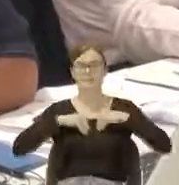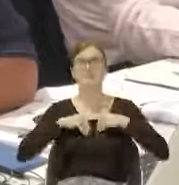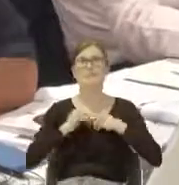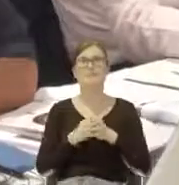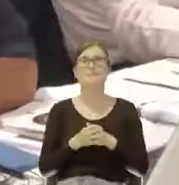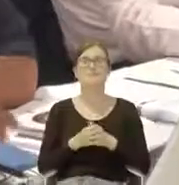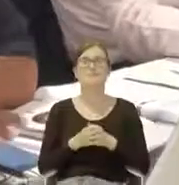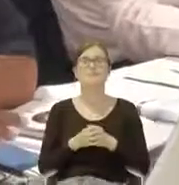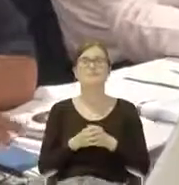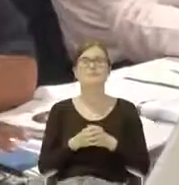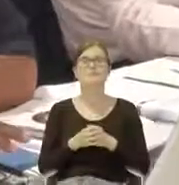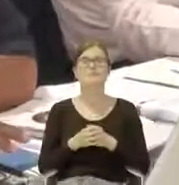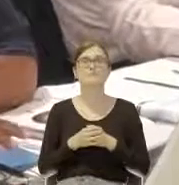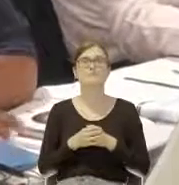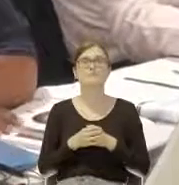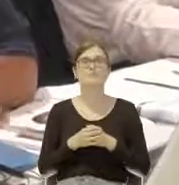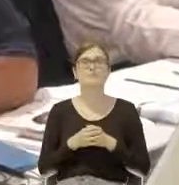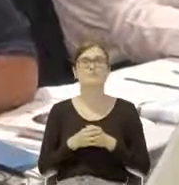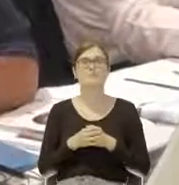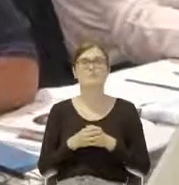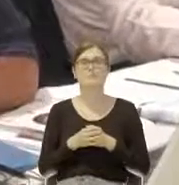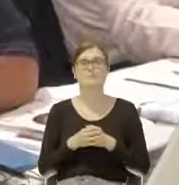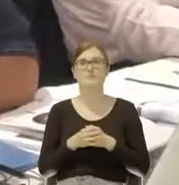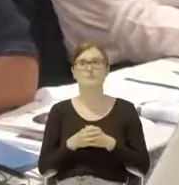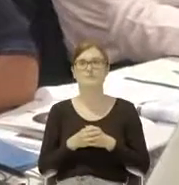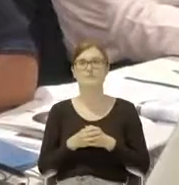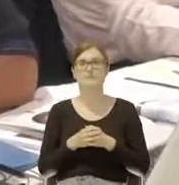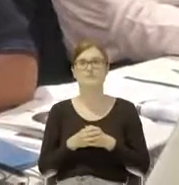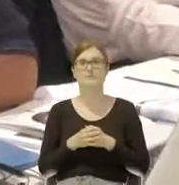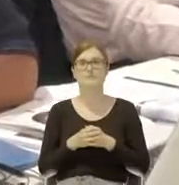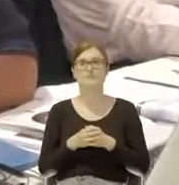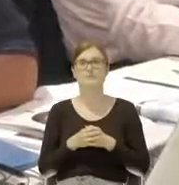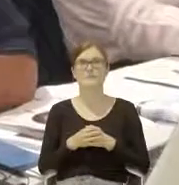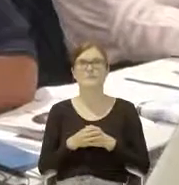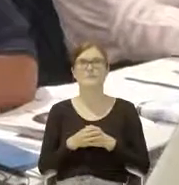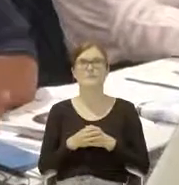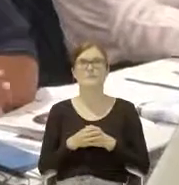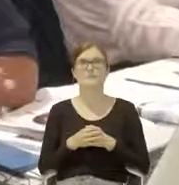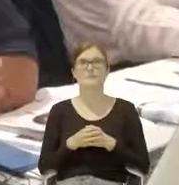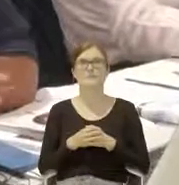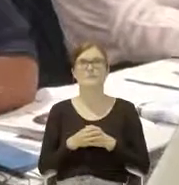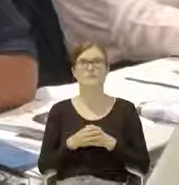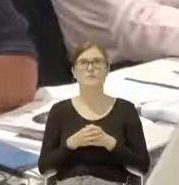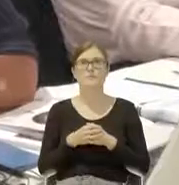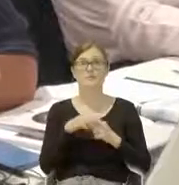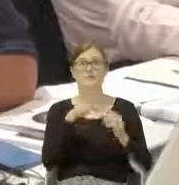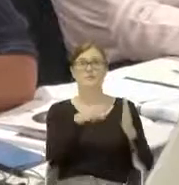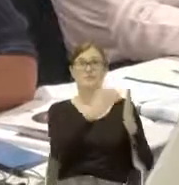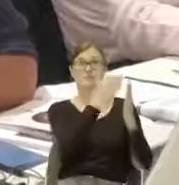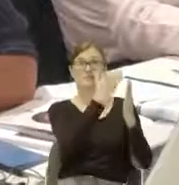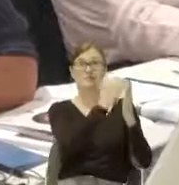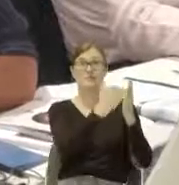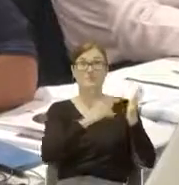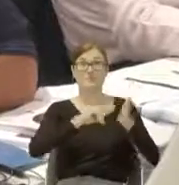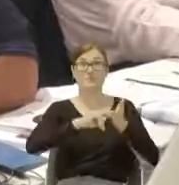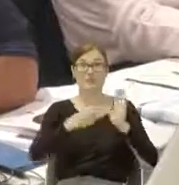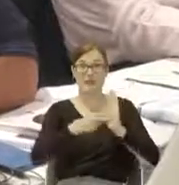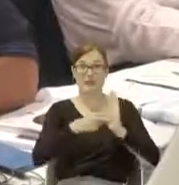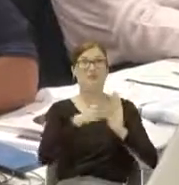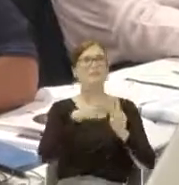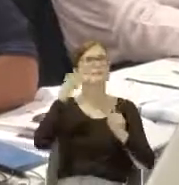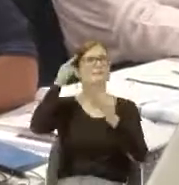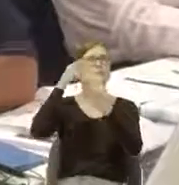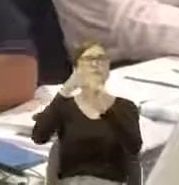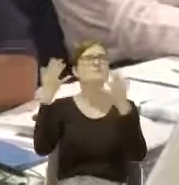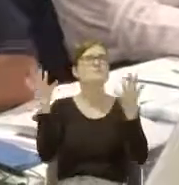for the integrated urban development framework. The implementation plan categorizes urban spaces into 3 major parts.